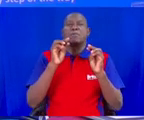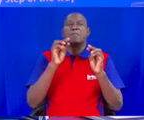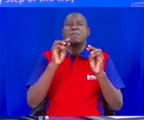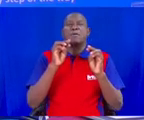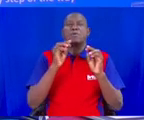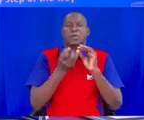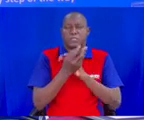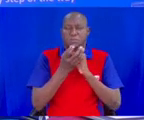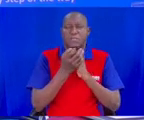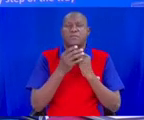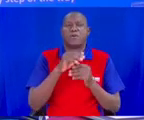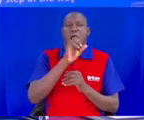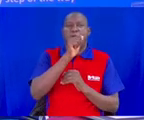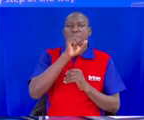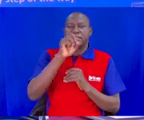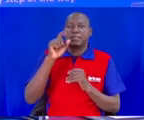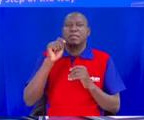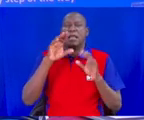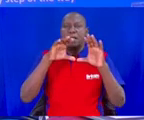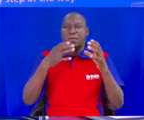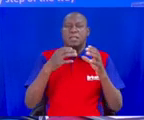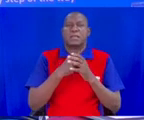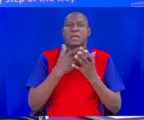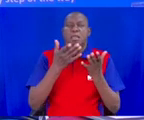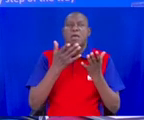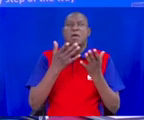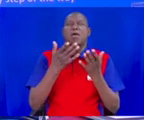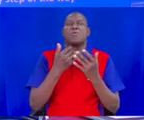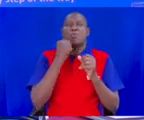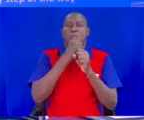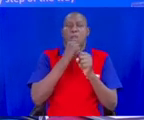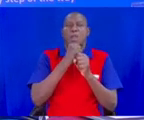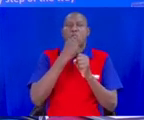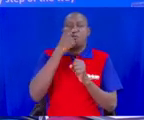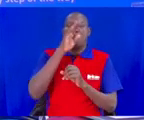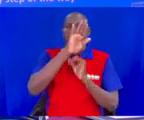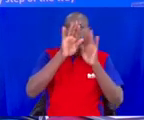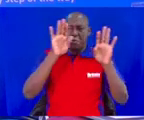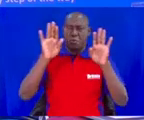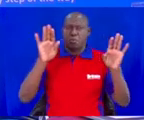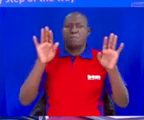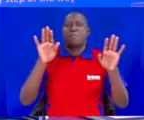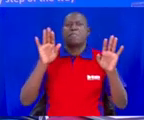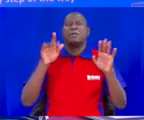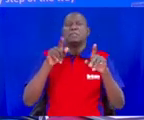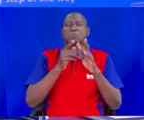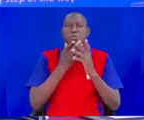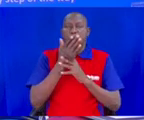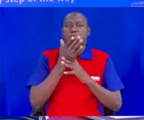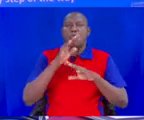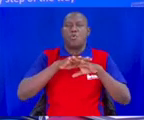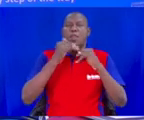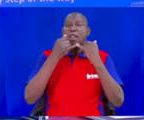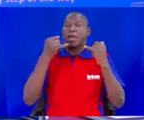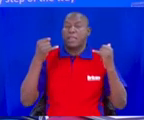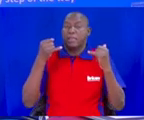management company. So they have now instituting work from home measures. They are now working virtually and online. And